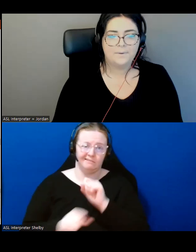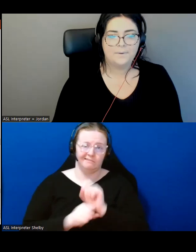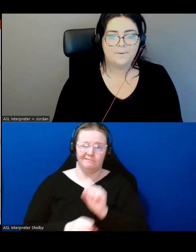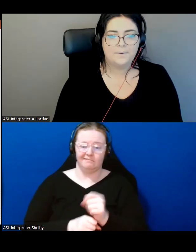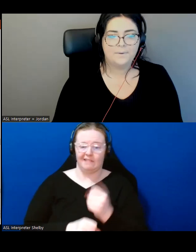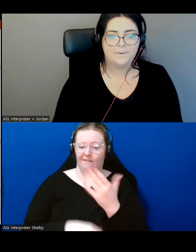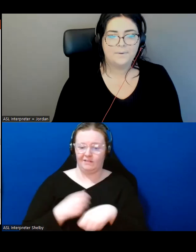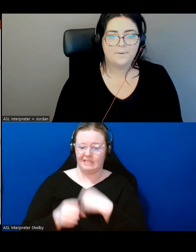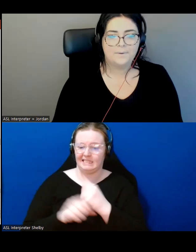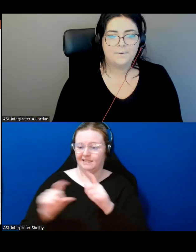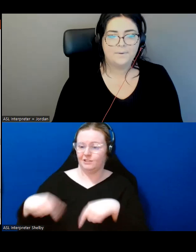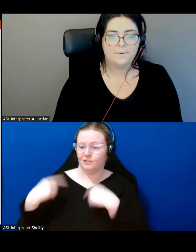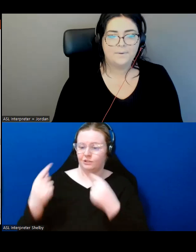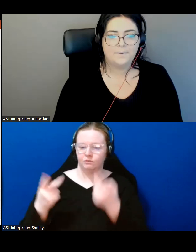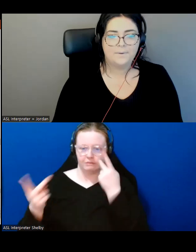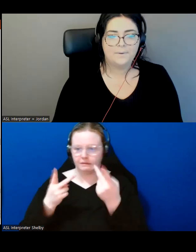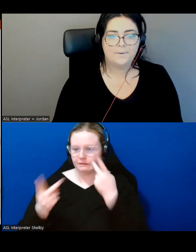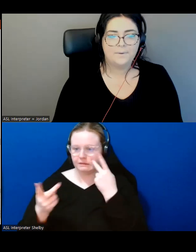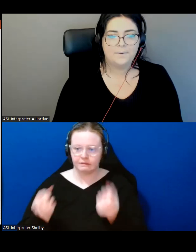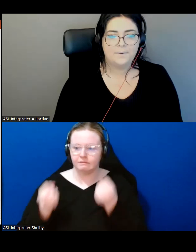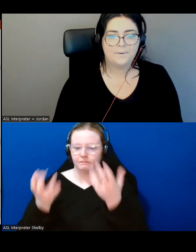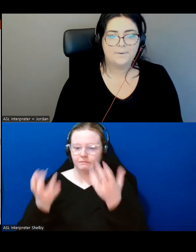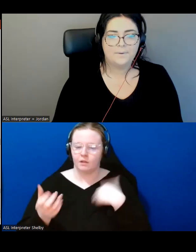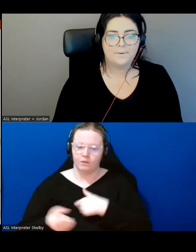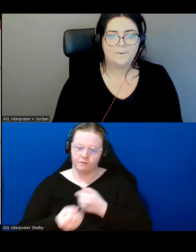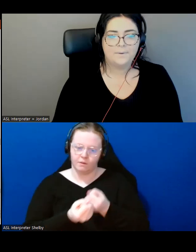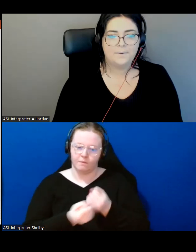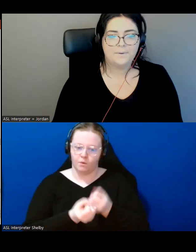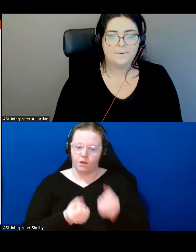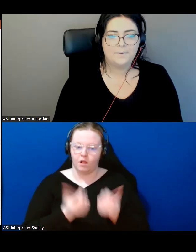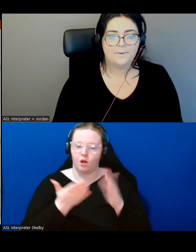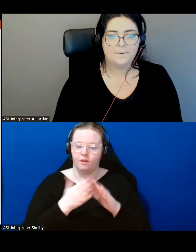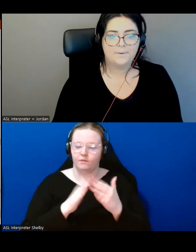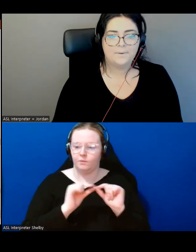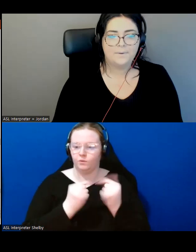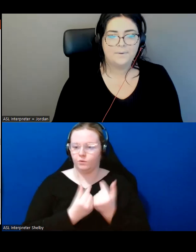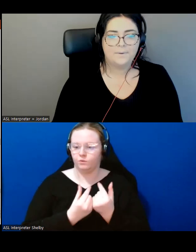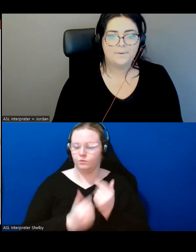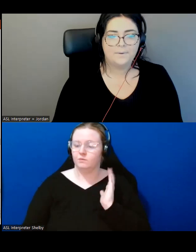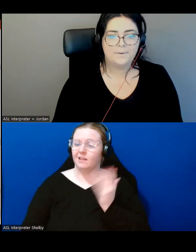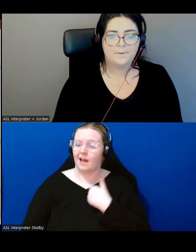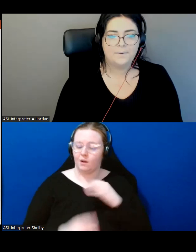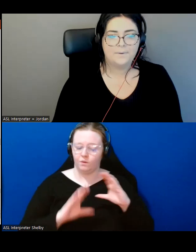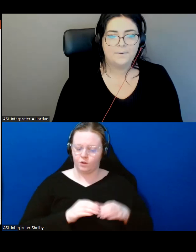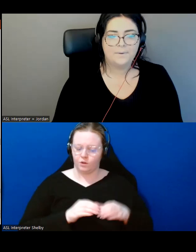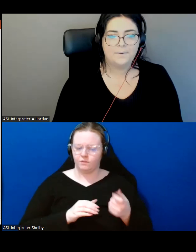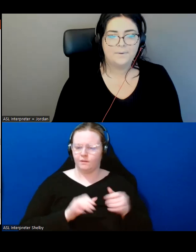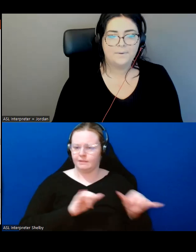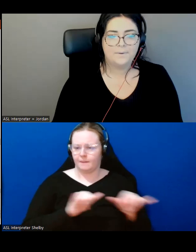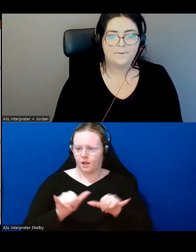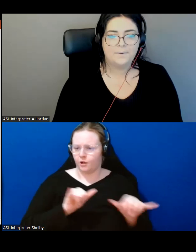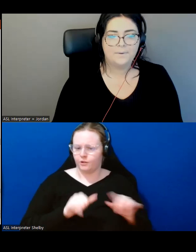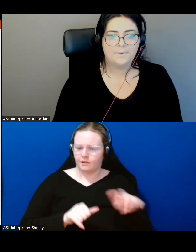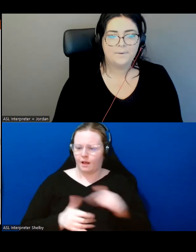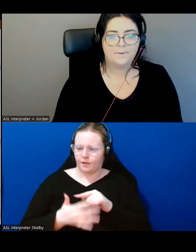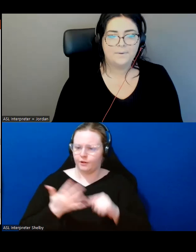So seen a lot, and we have supported a lot of community groups. Our coalition is very similar to the others, but we do a few things